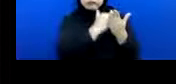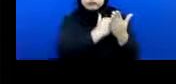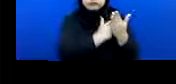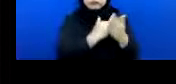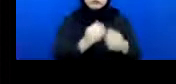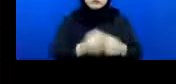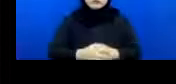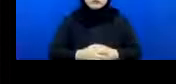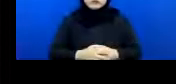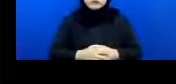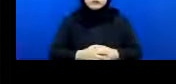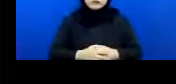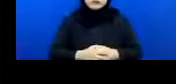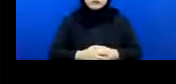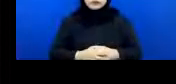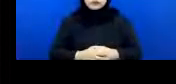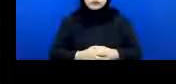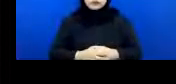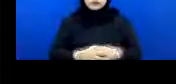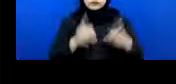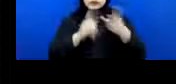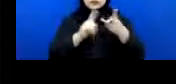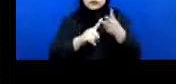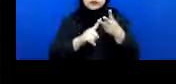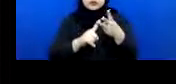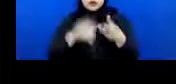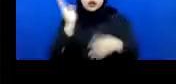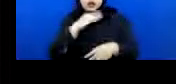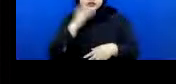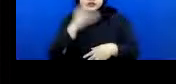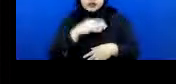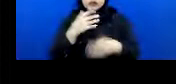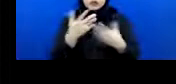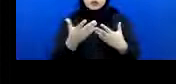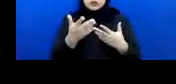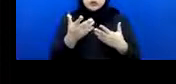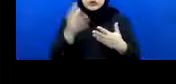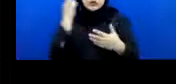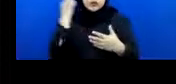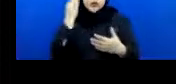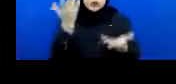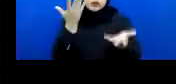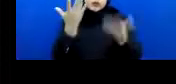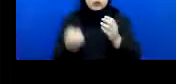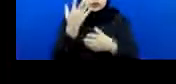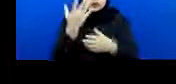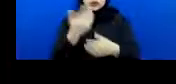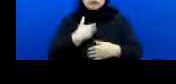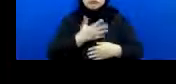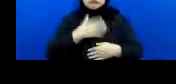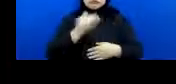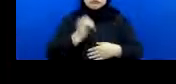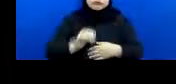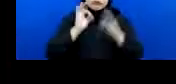list of the procedure. The third one, reasonable or foreseeable risk or discomfort that might occur during